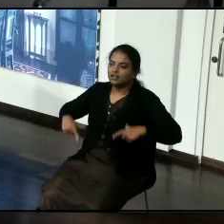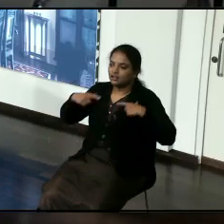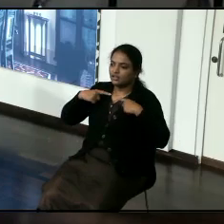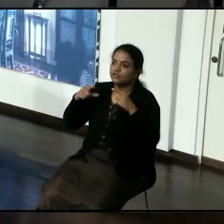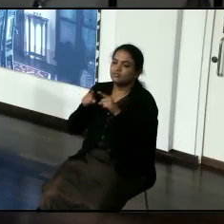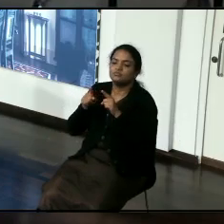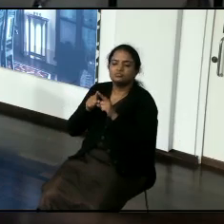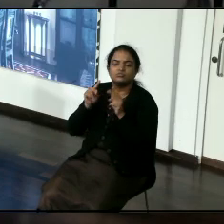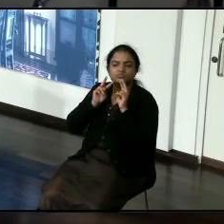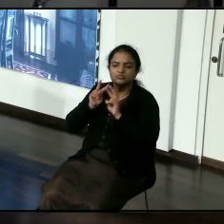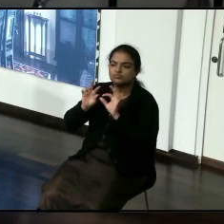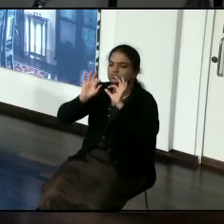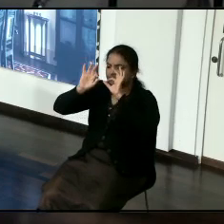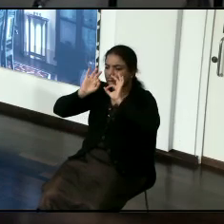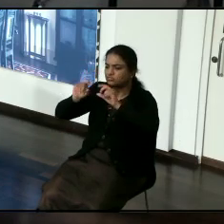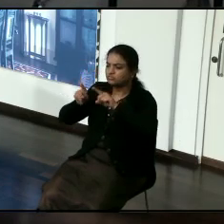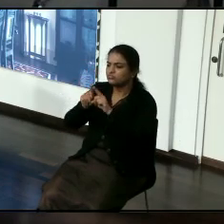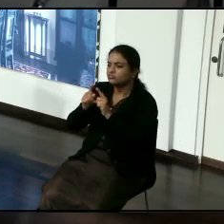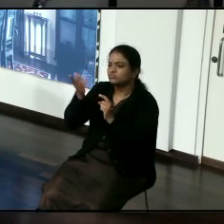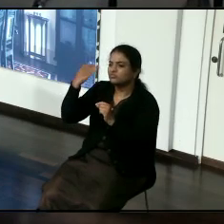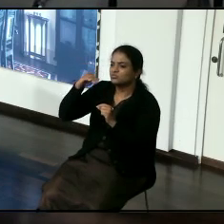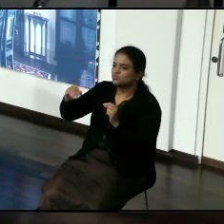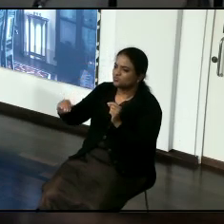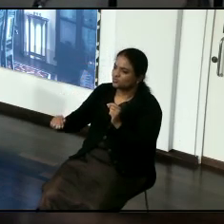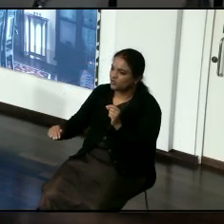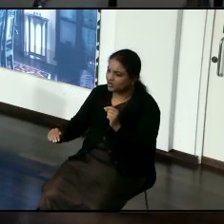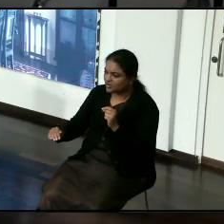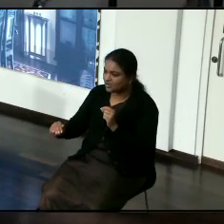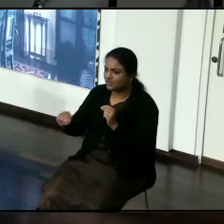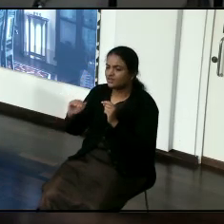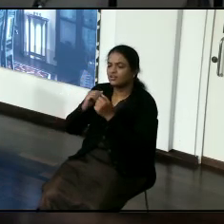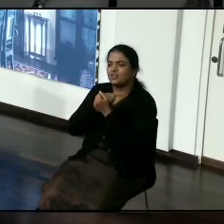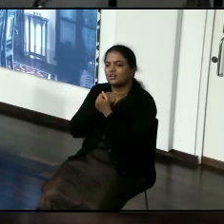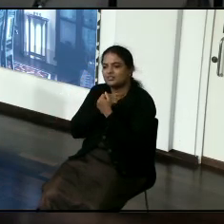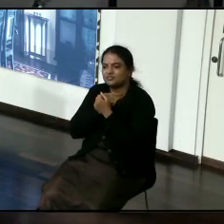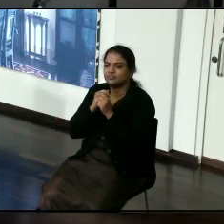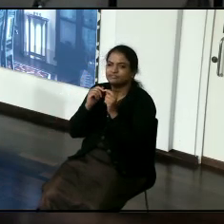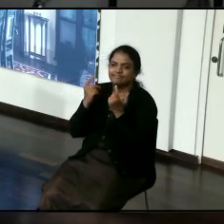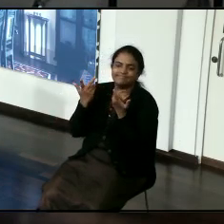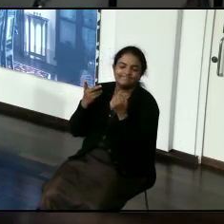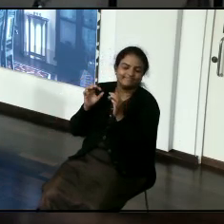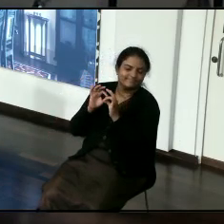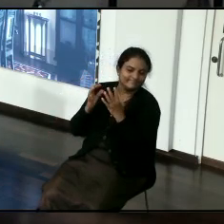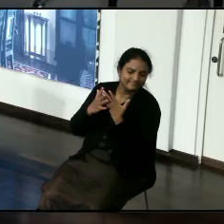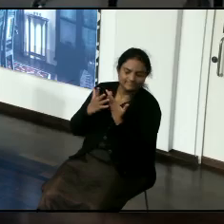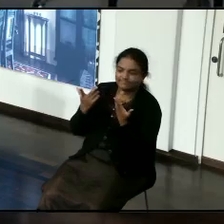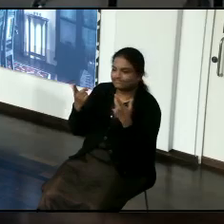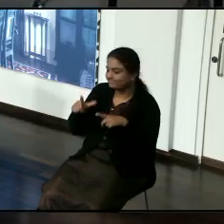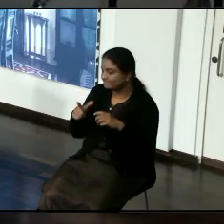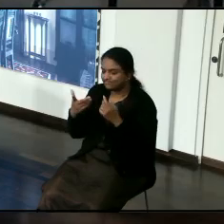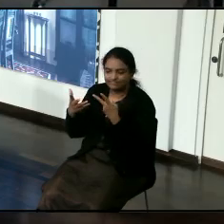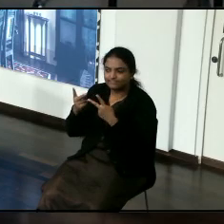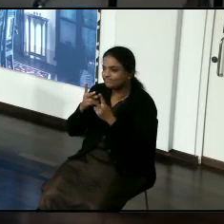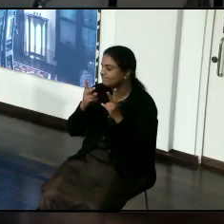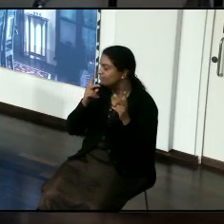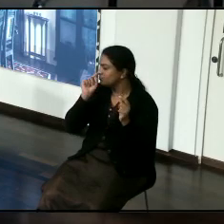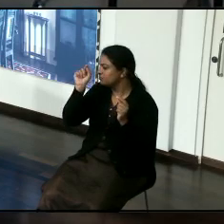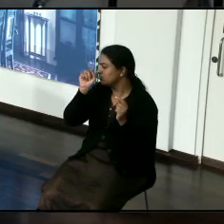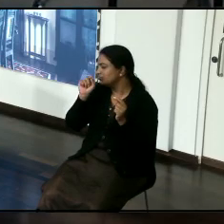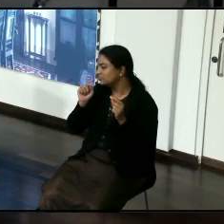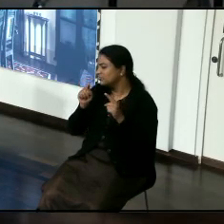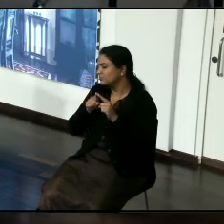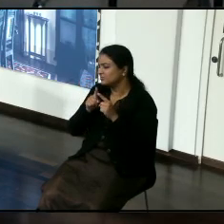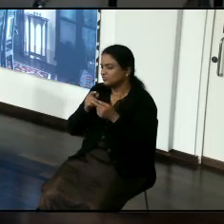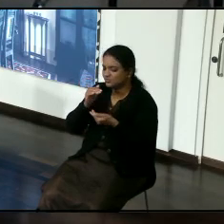seen everything from childhood mischief, love, longing, and loss, festivities and faith, babies being